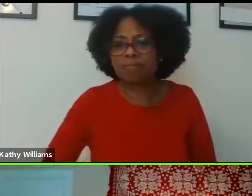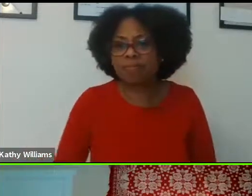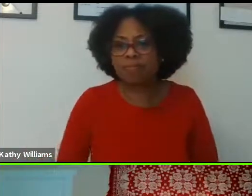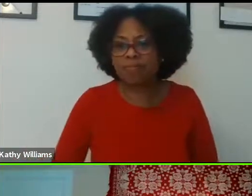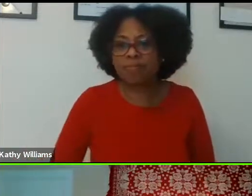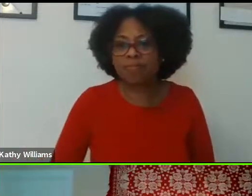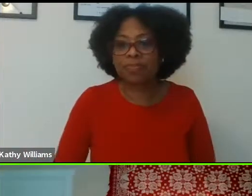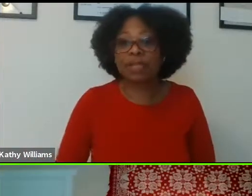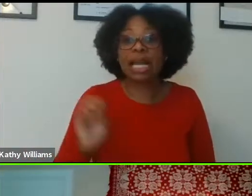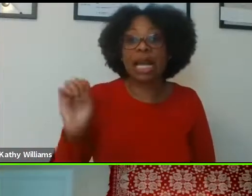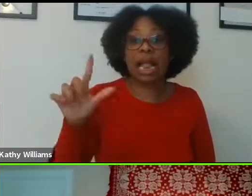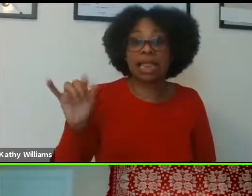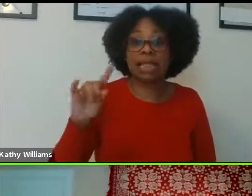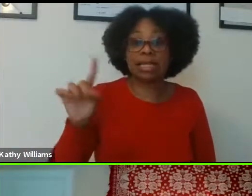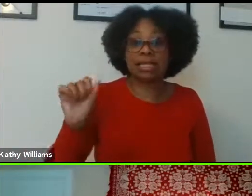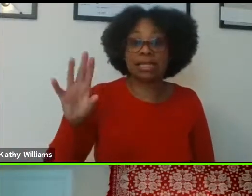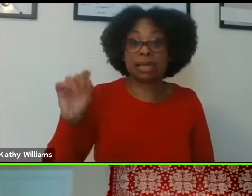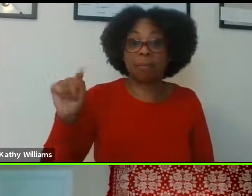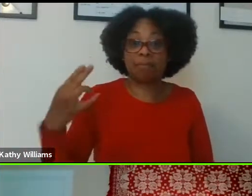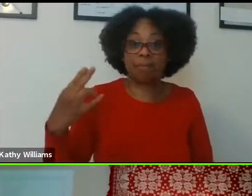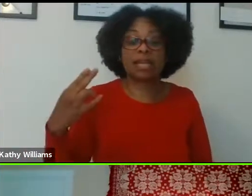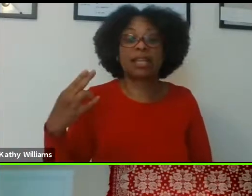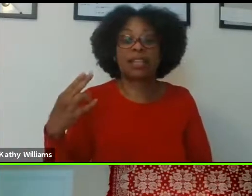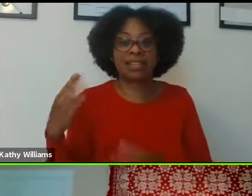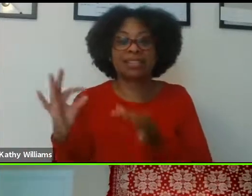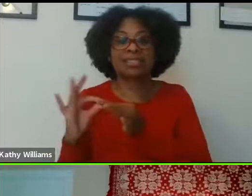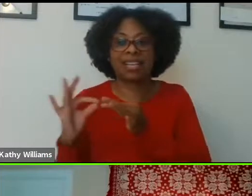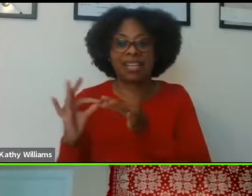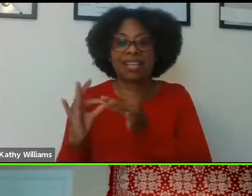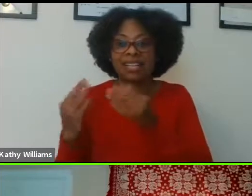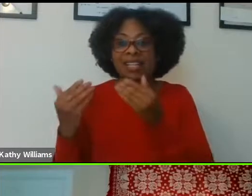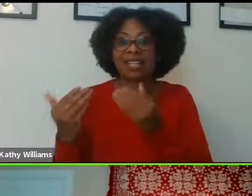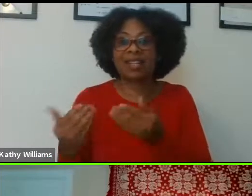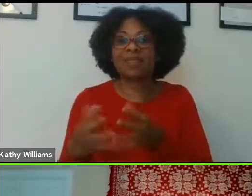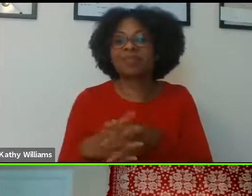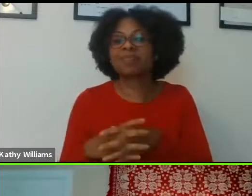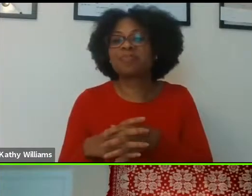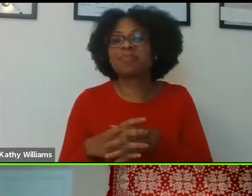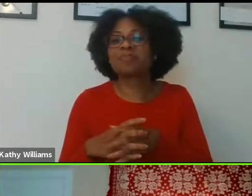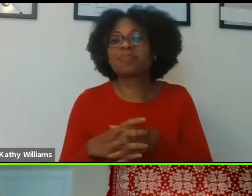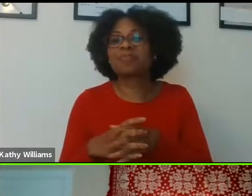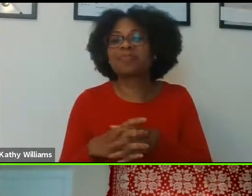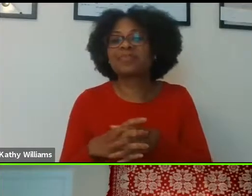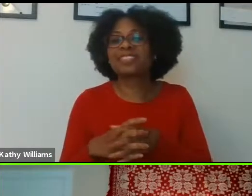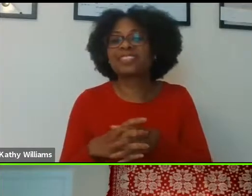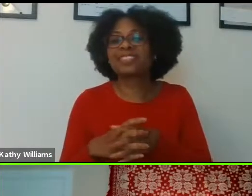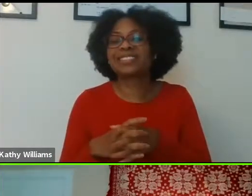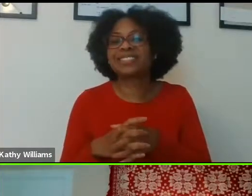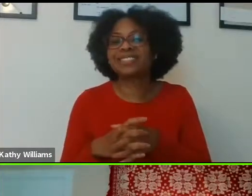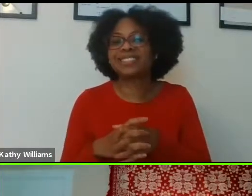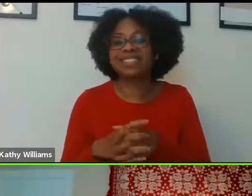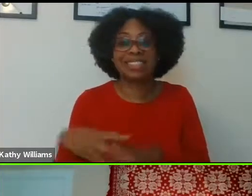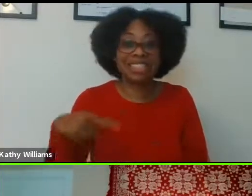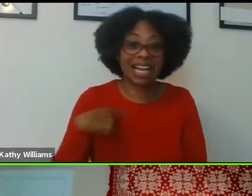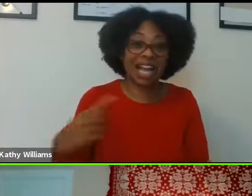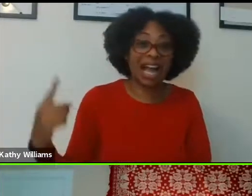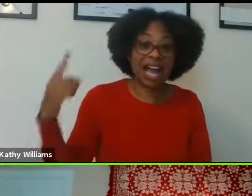I'm unmuted, so I'll go ahead and take that one. You know, I think